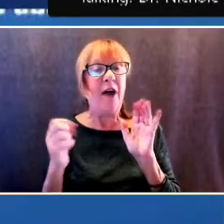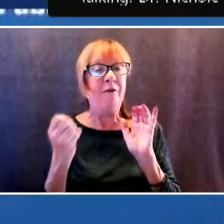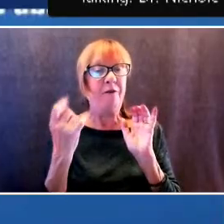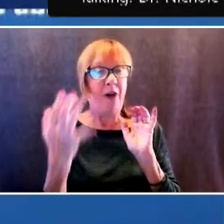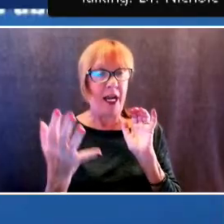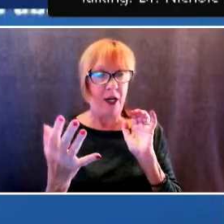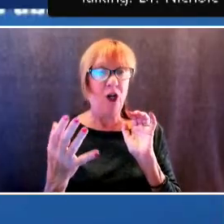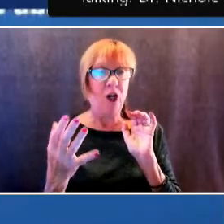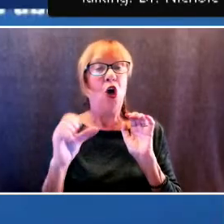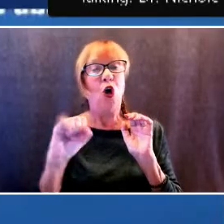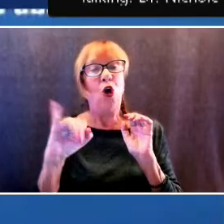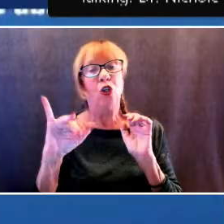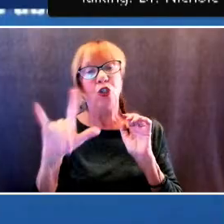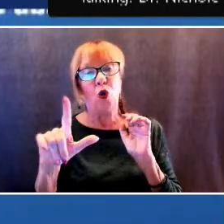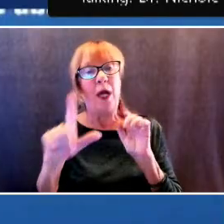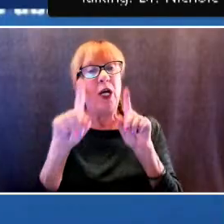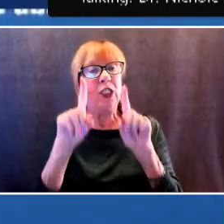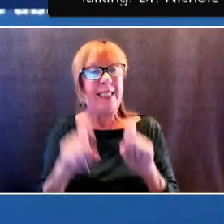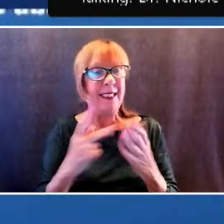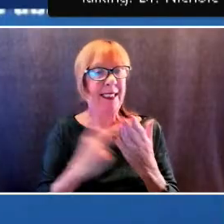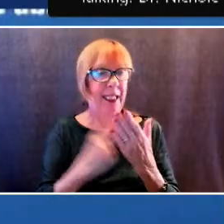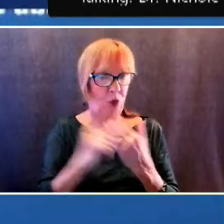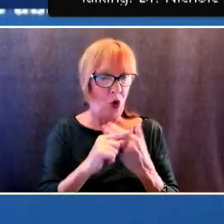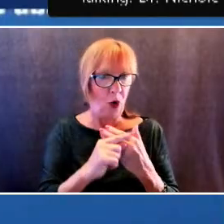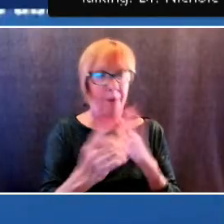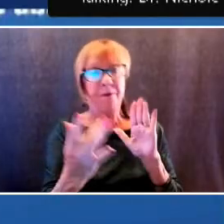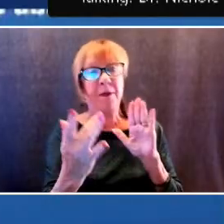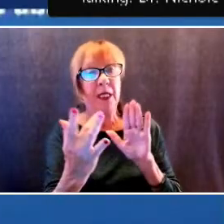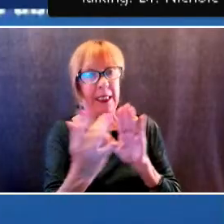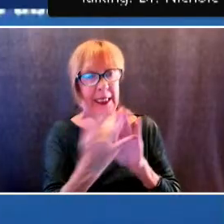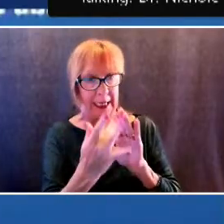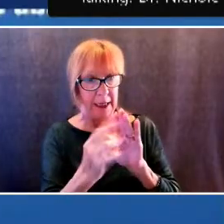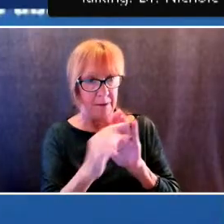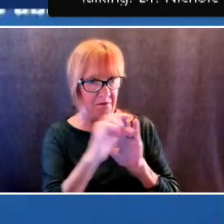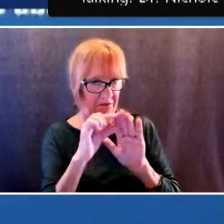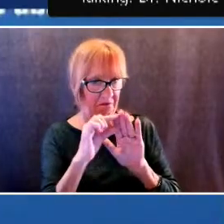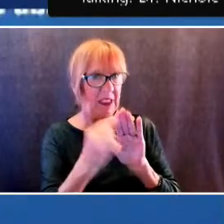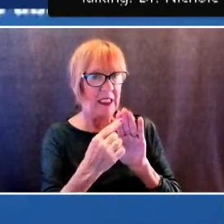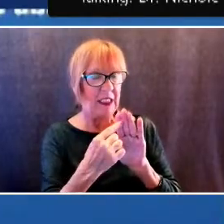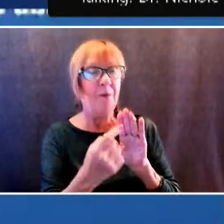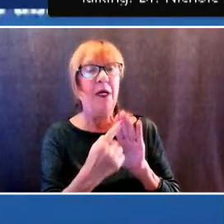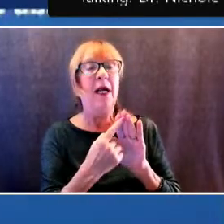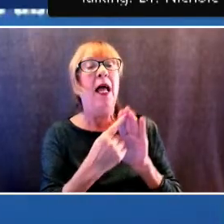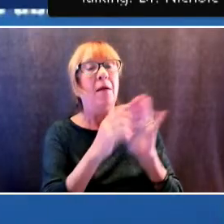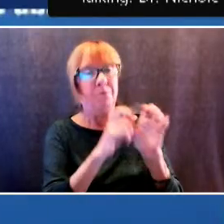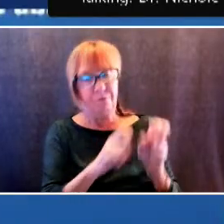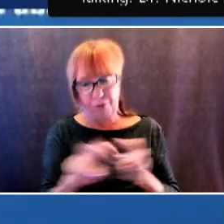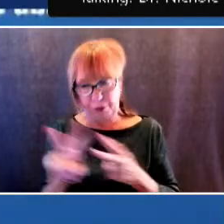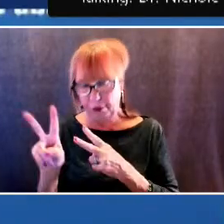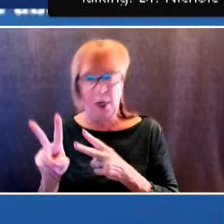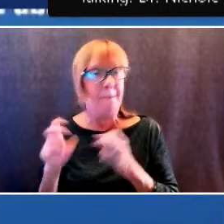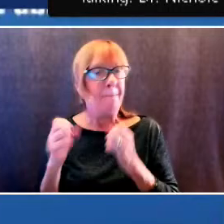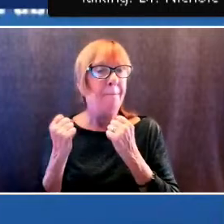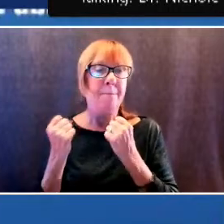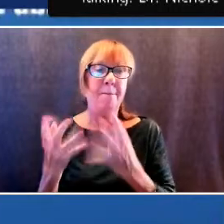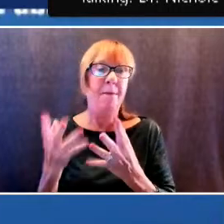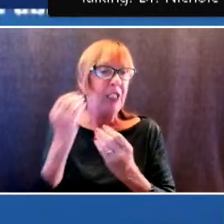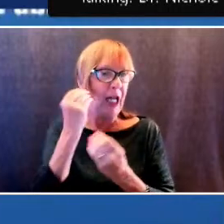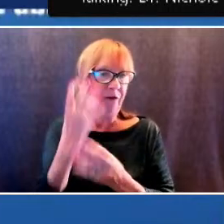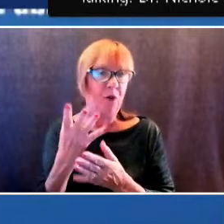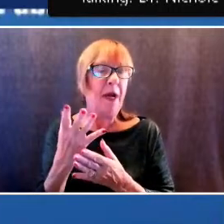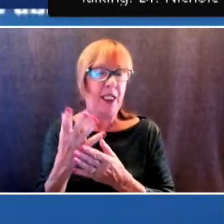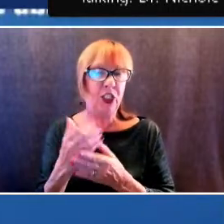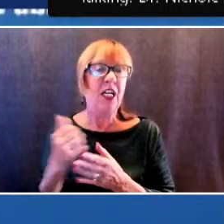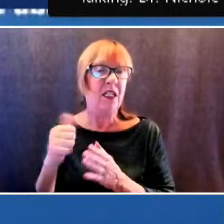will take you to the soil testing webpage that has detailed information and a bunch of frequently asked questions on there. In